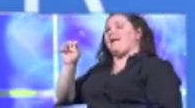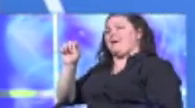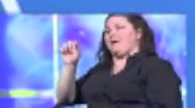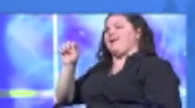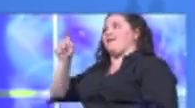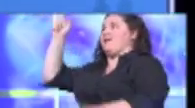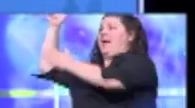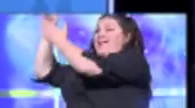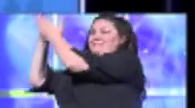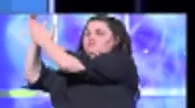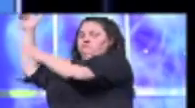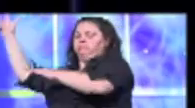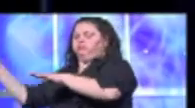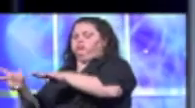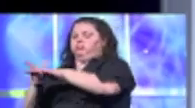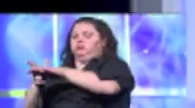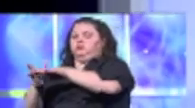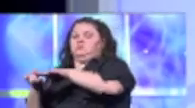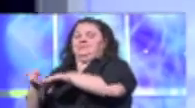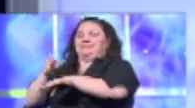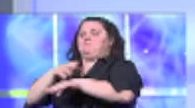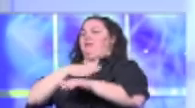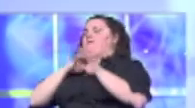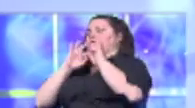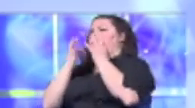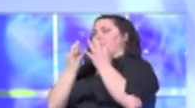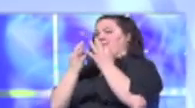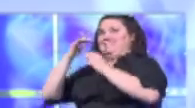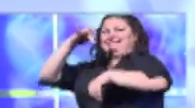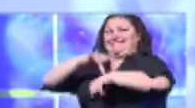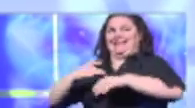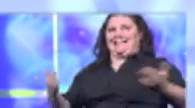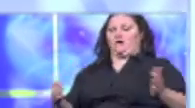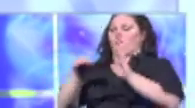the Lushniaks first stepped on American soil.